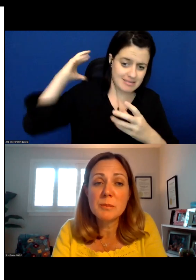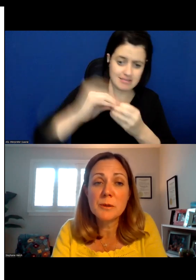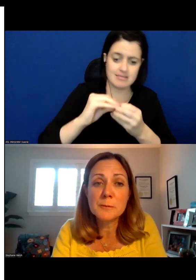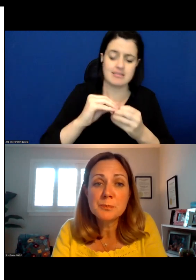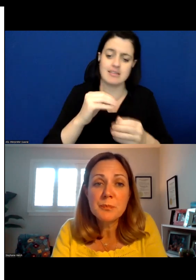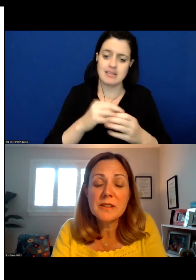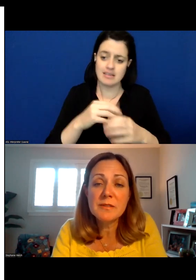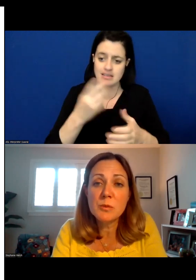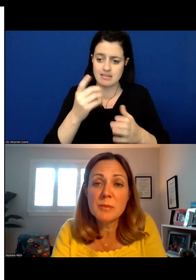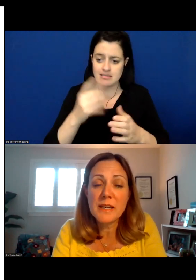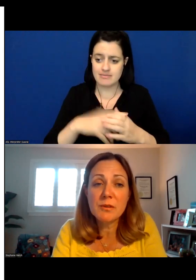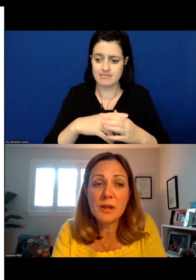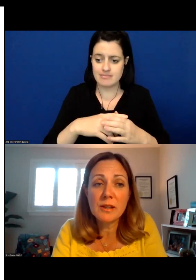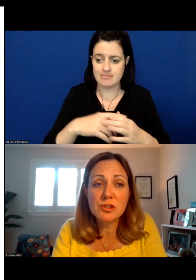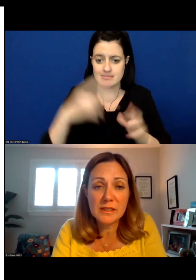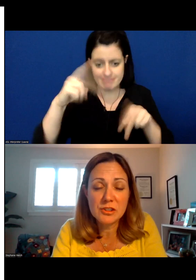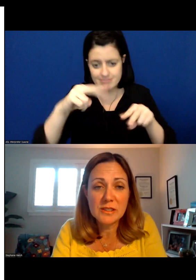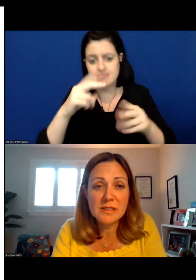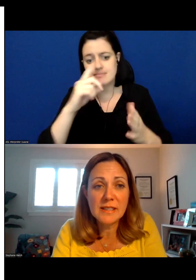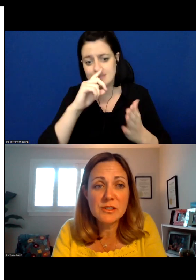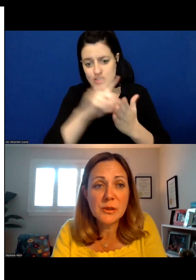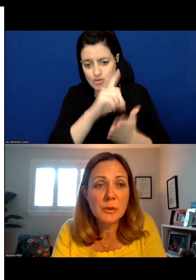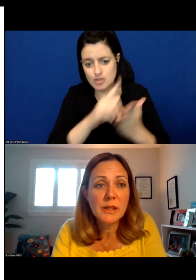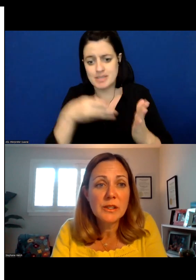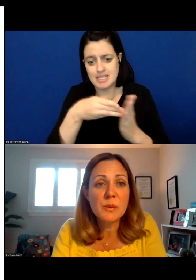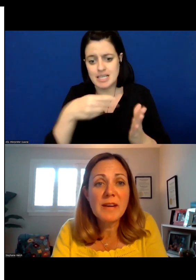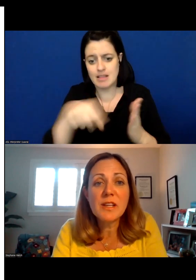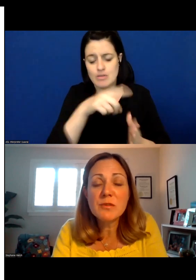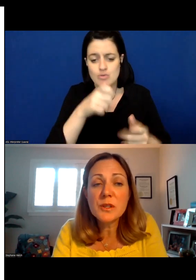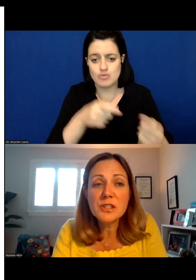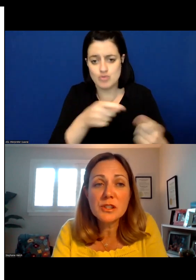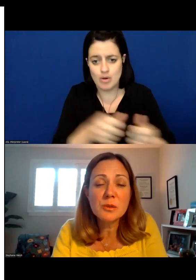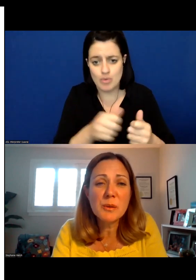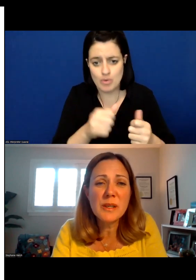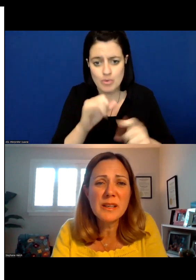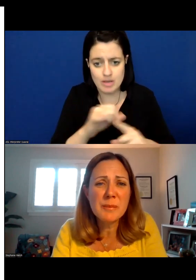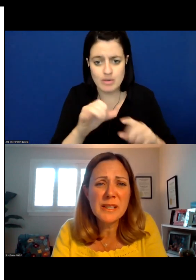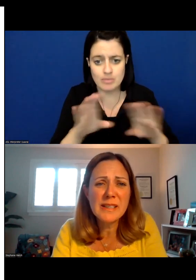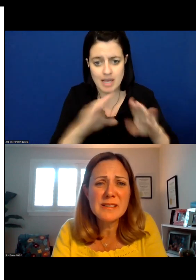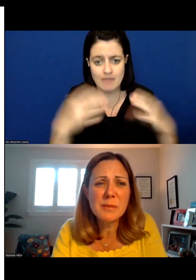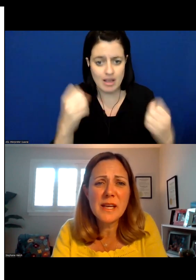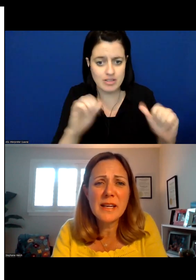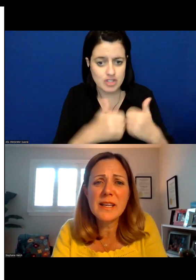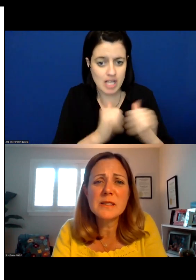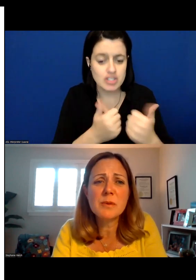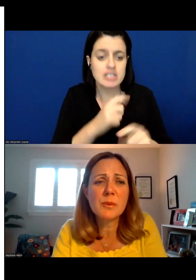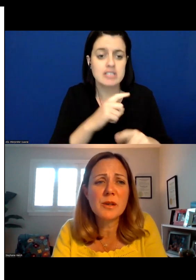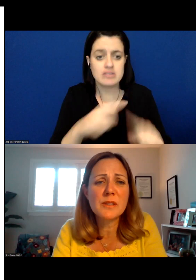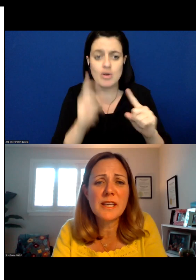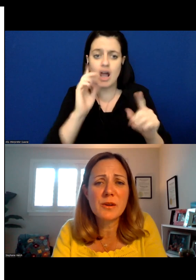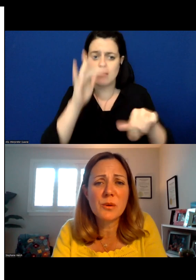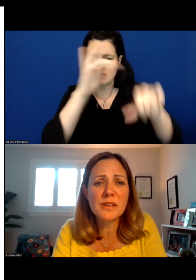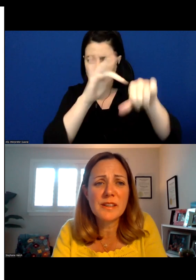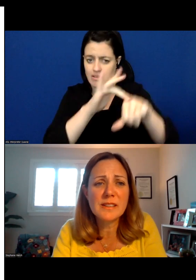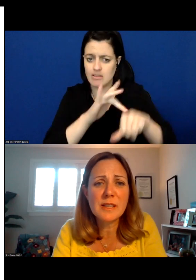towards people living with behavioral health challenges. And so we have a lot of work to do, but I'm going to hit some of the highlights before we